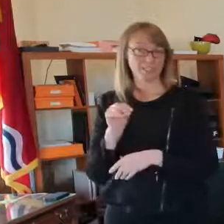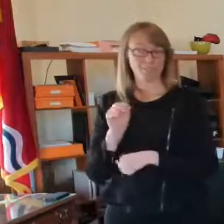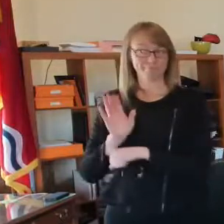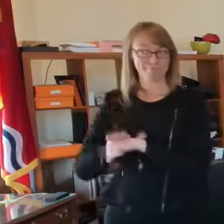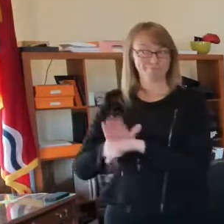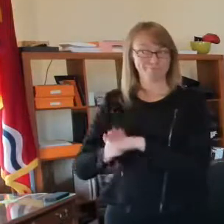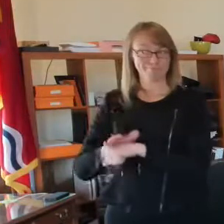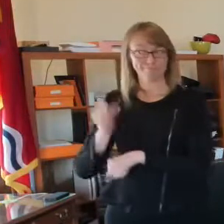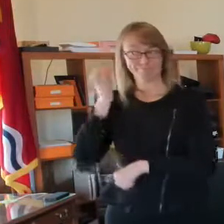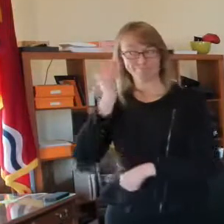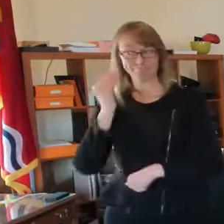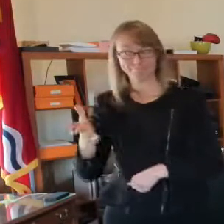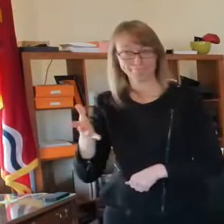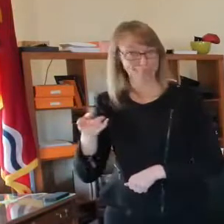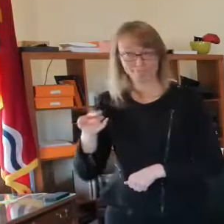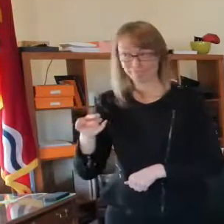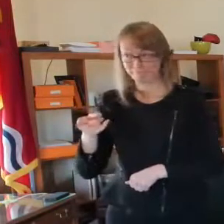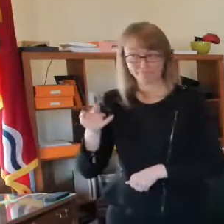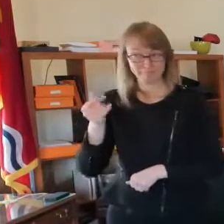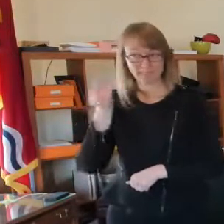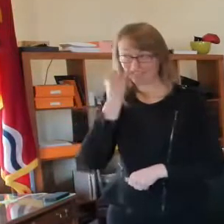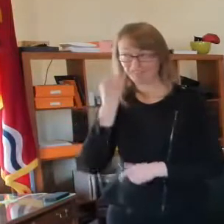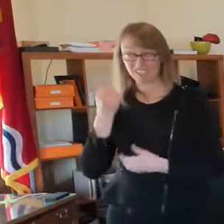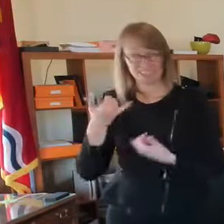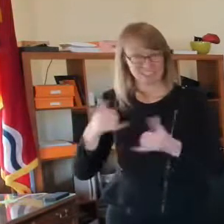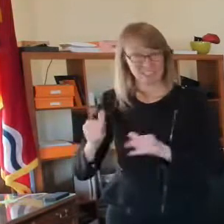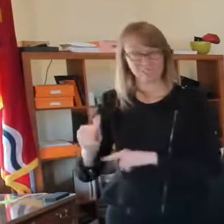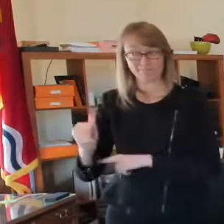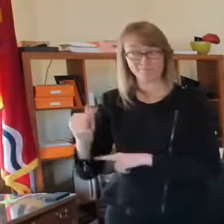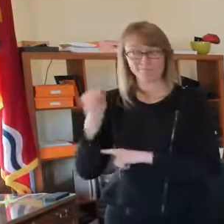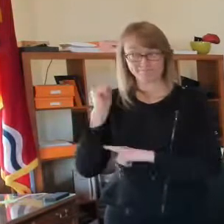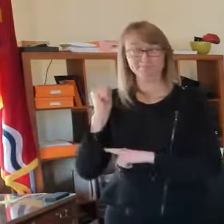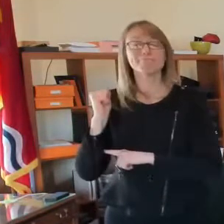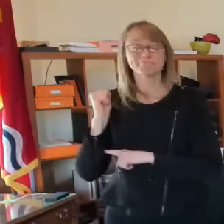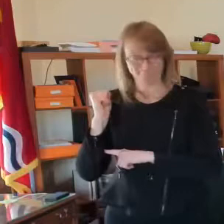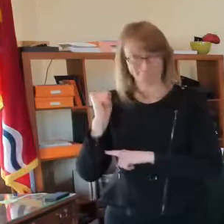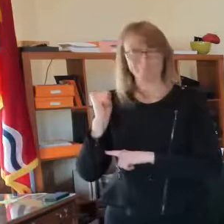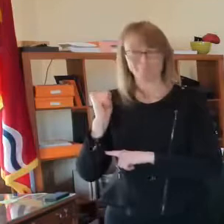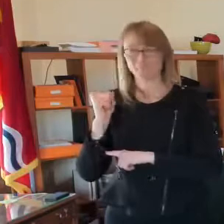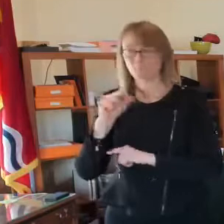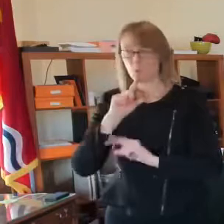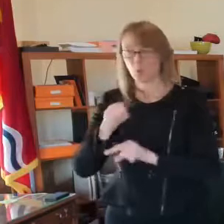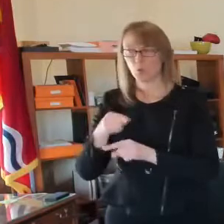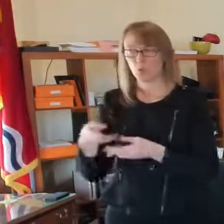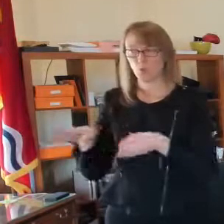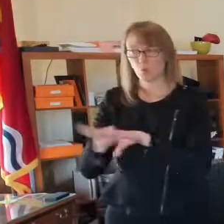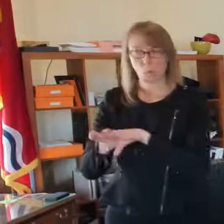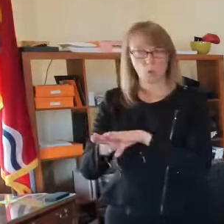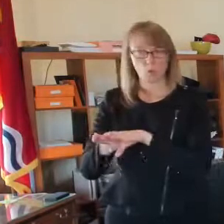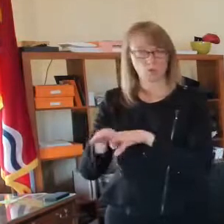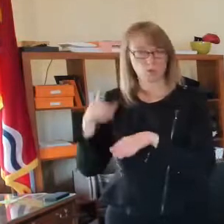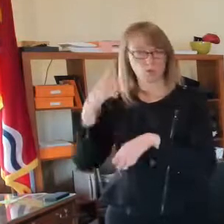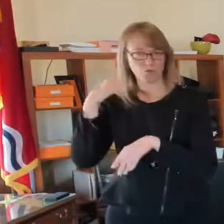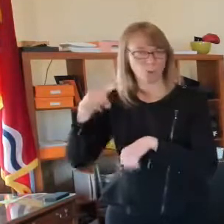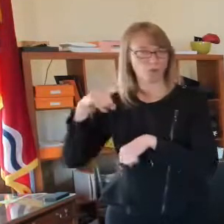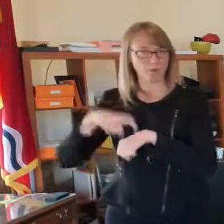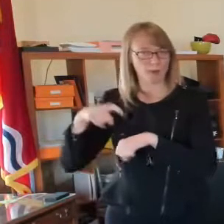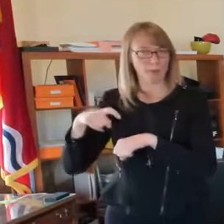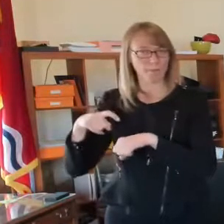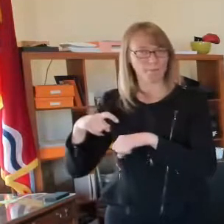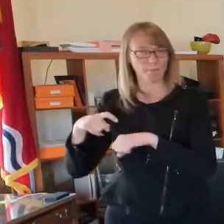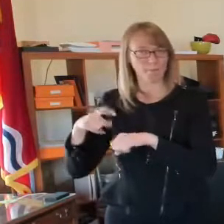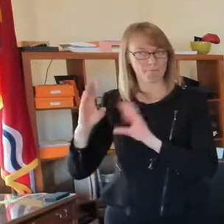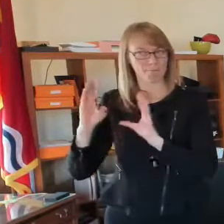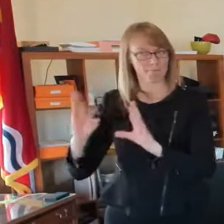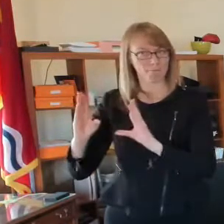eventually, if they don't come into compliance, then they are shut down for a period of time. So we are approaching it in